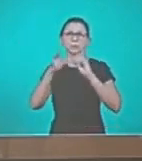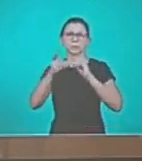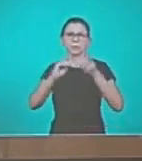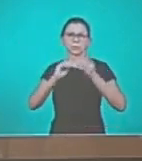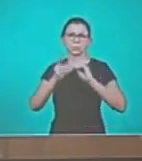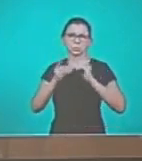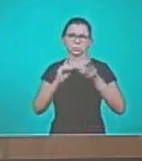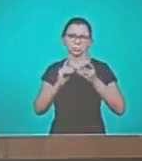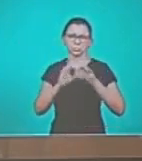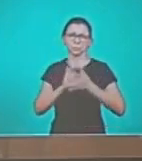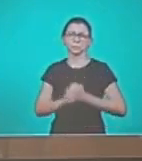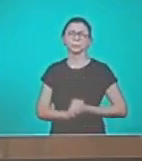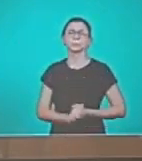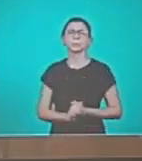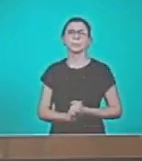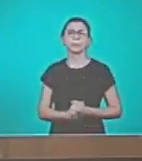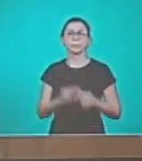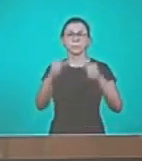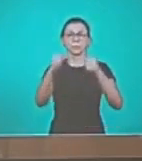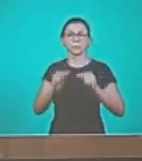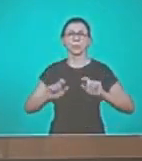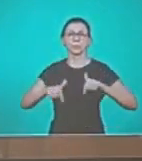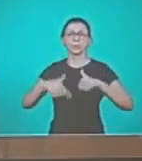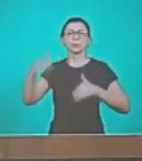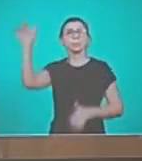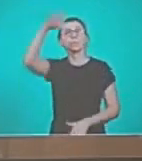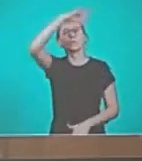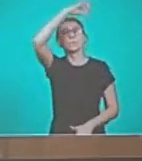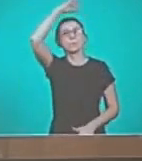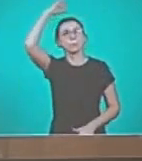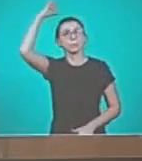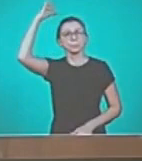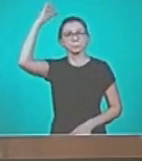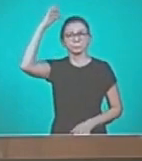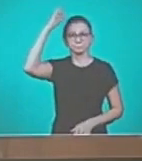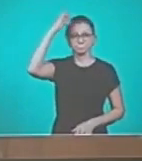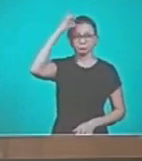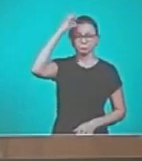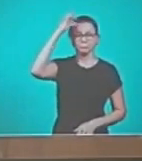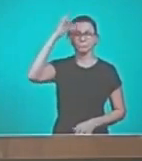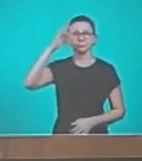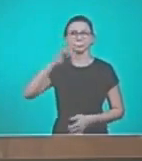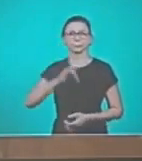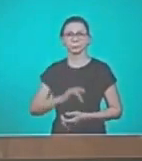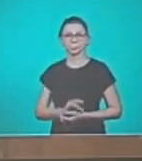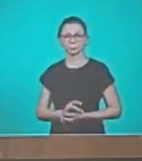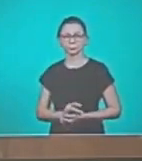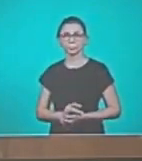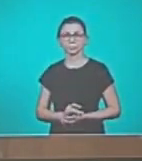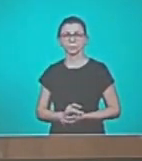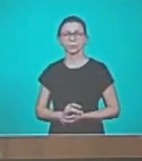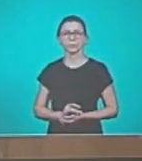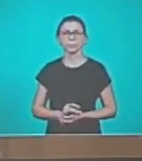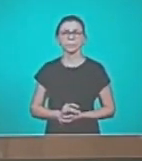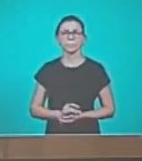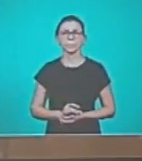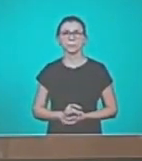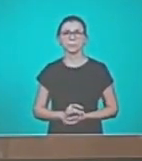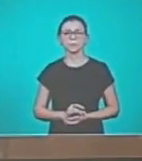word from the Greek that is related to the operation of the Holy Spirit. So when a man reaches the project of